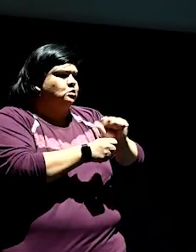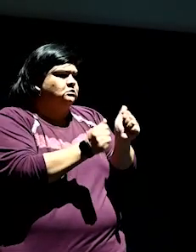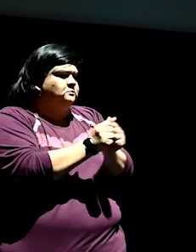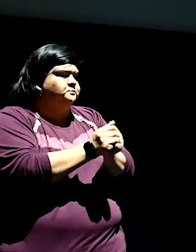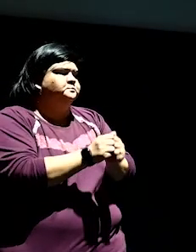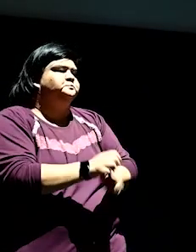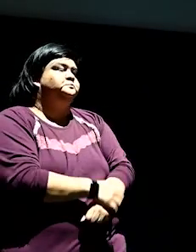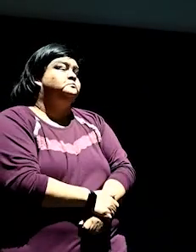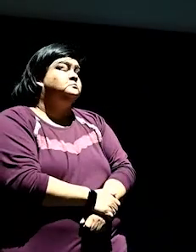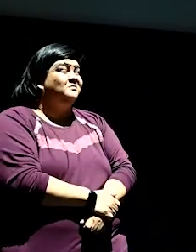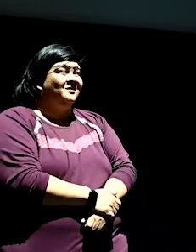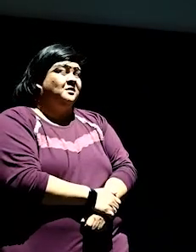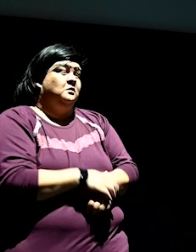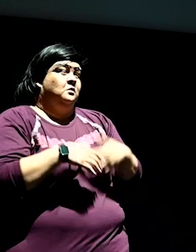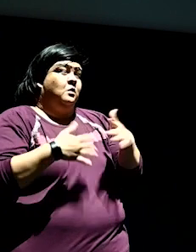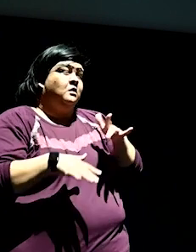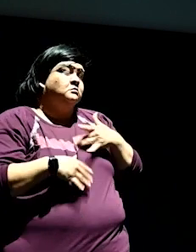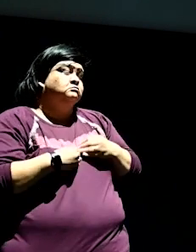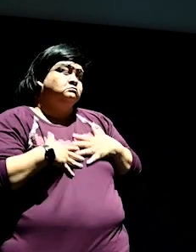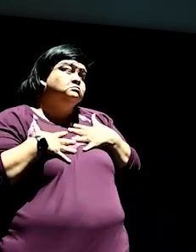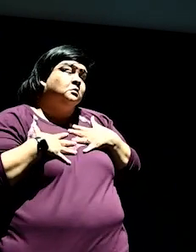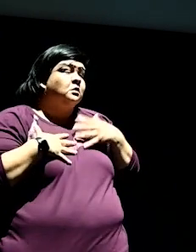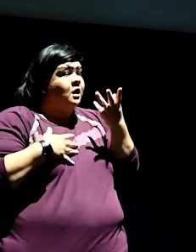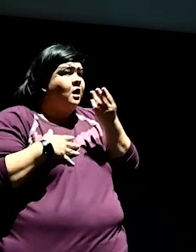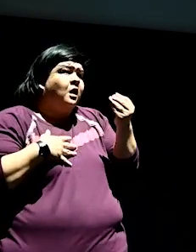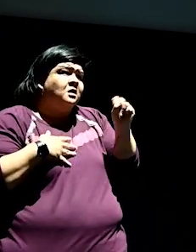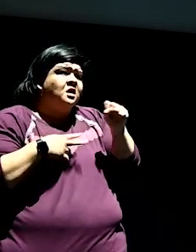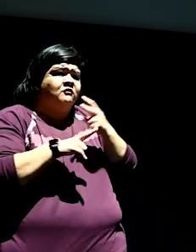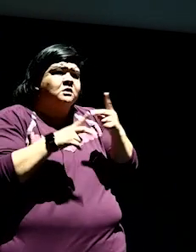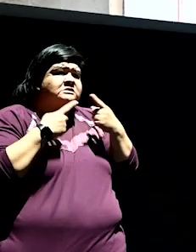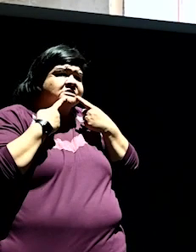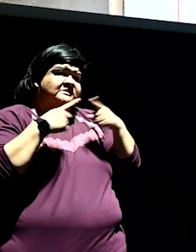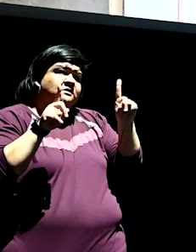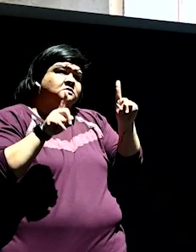It was very rewarding and very successful.